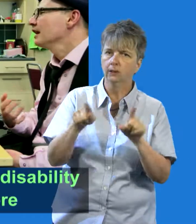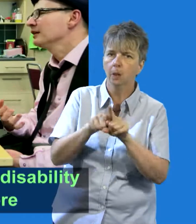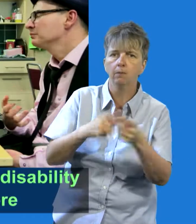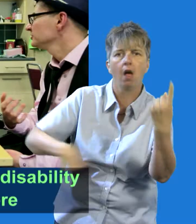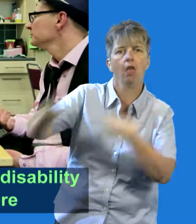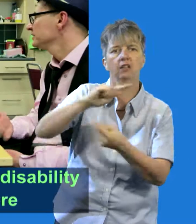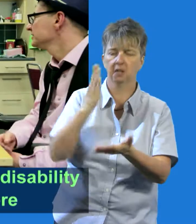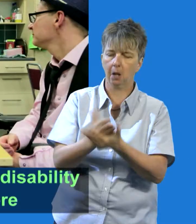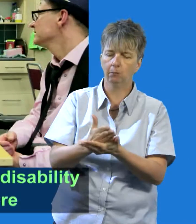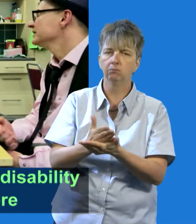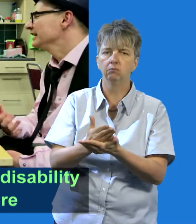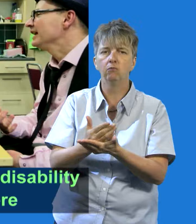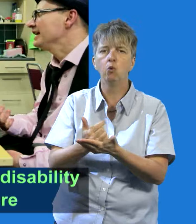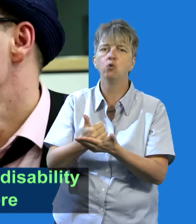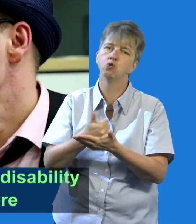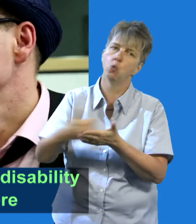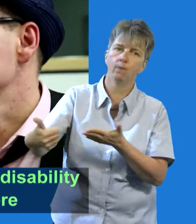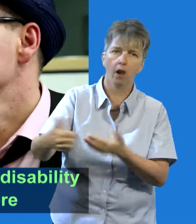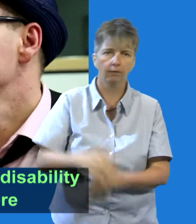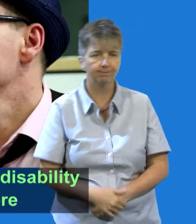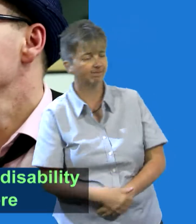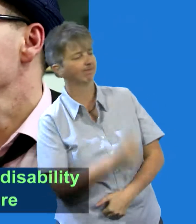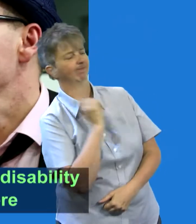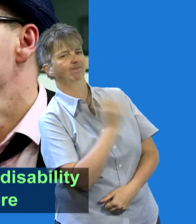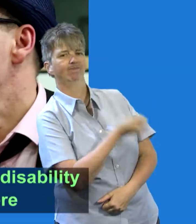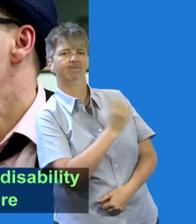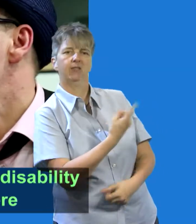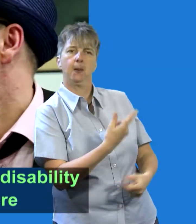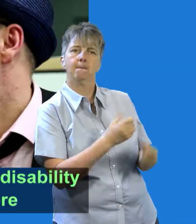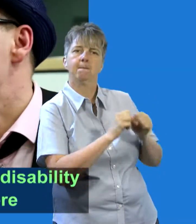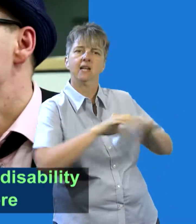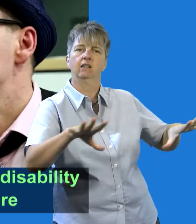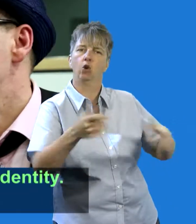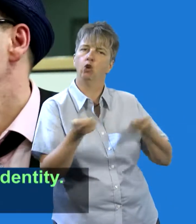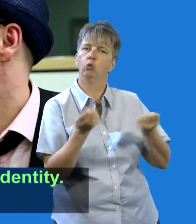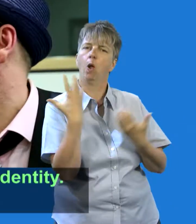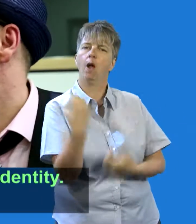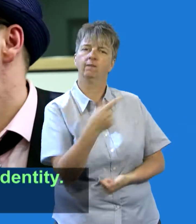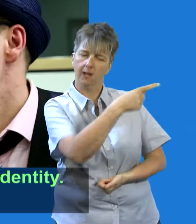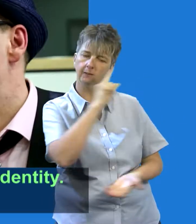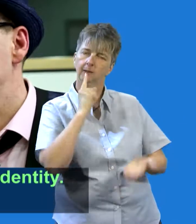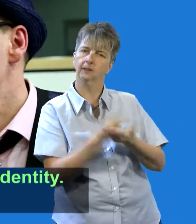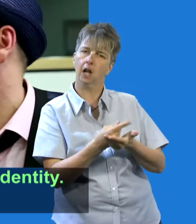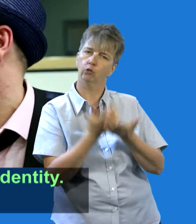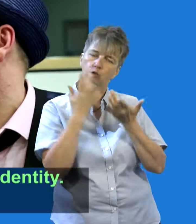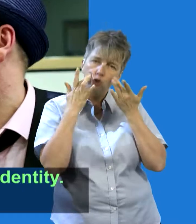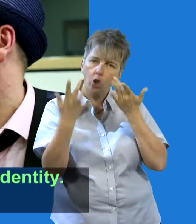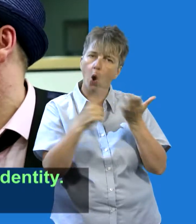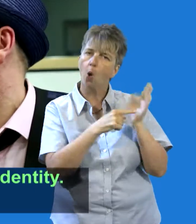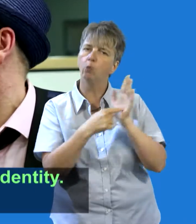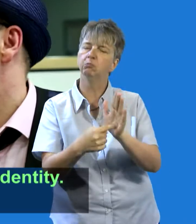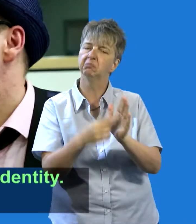see a person with a disability in the media who was there because they had some